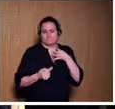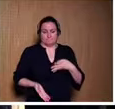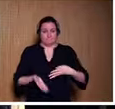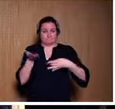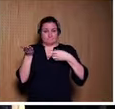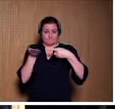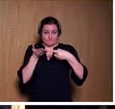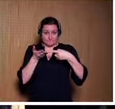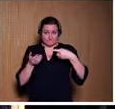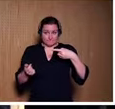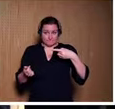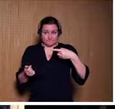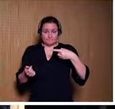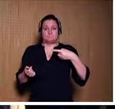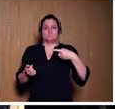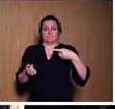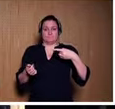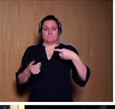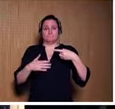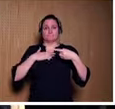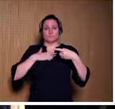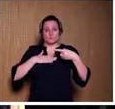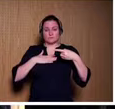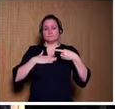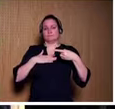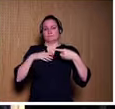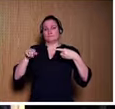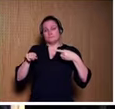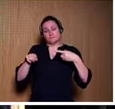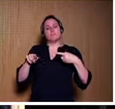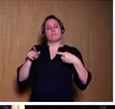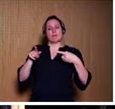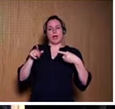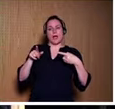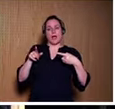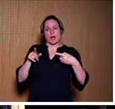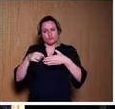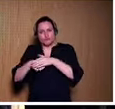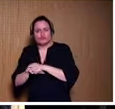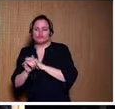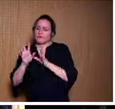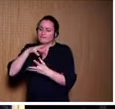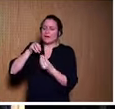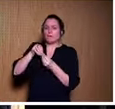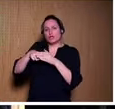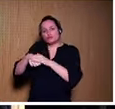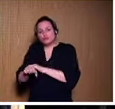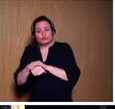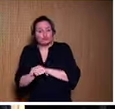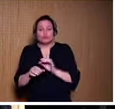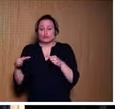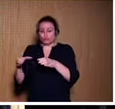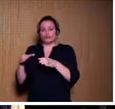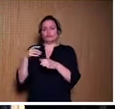one, defund Planned Parenthood. That was their point number one. Point number two, their strategy on